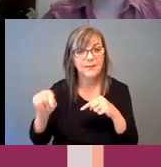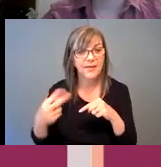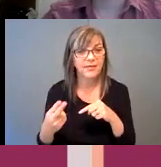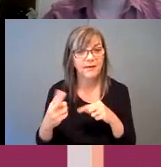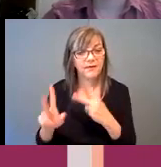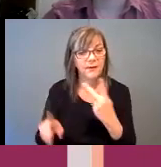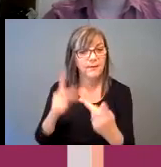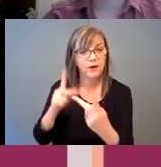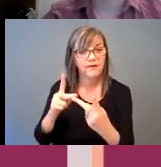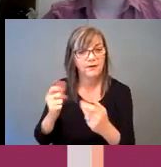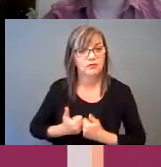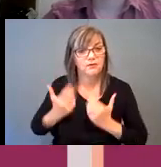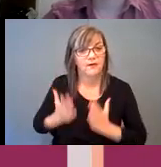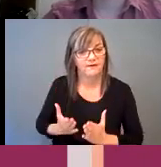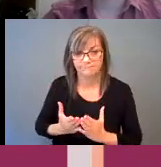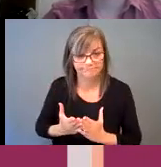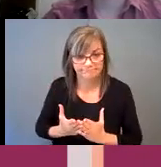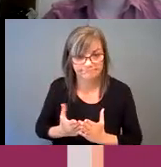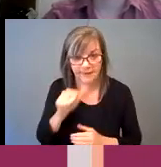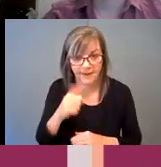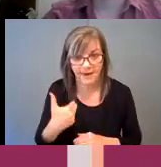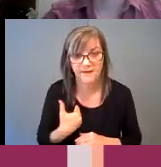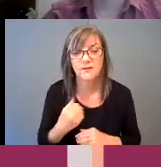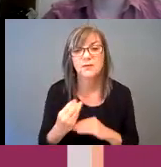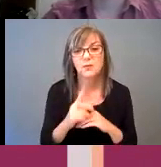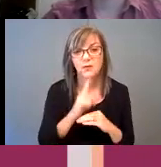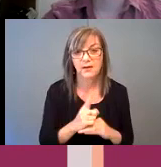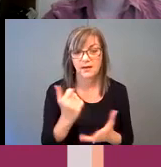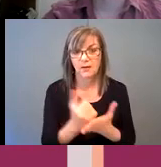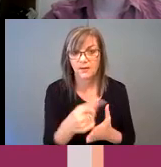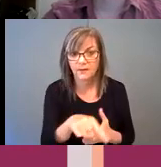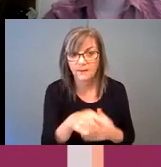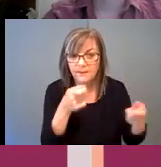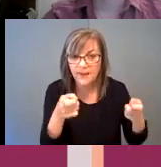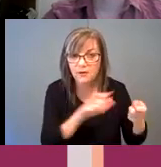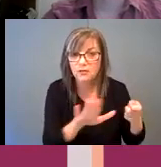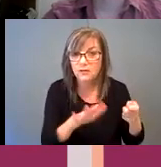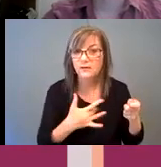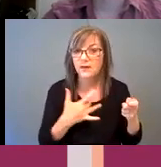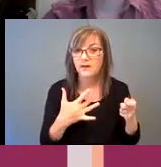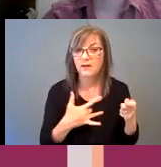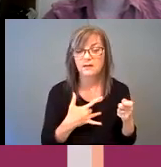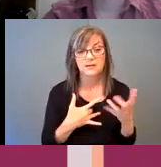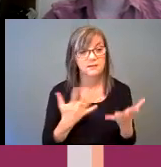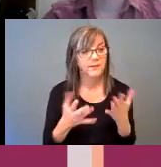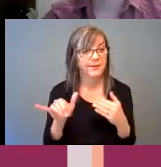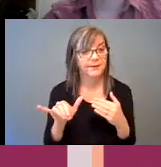survivor. So again, kind of helping them manage their feelings. That might sound like saying, for many survivors,